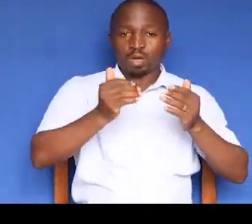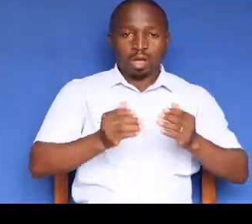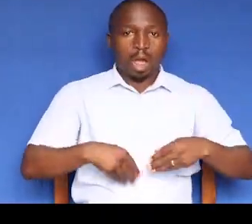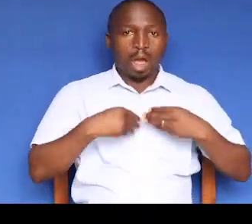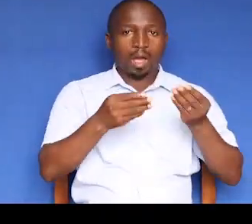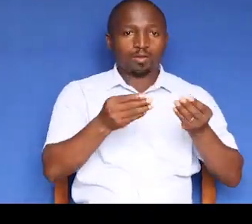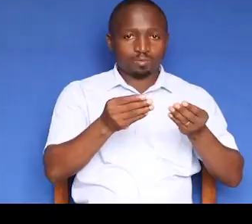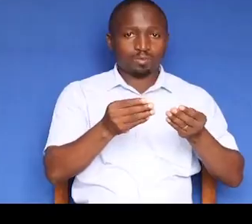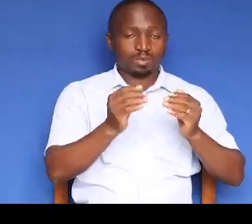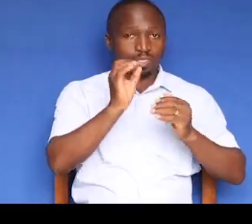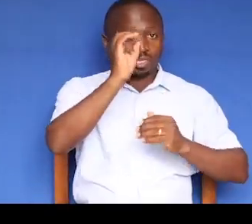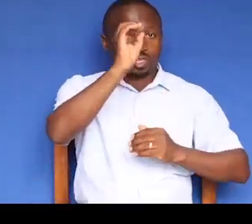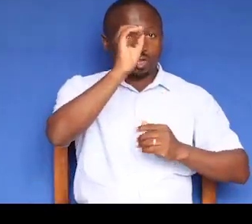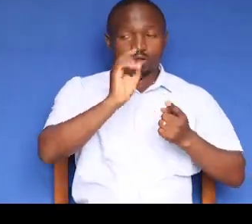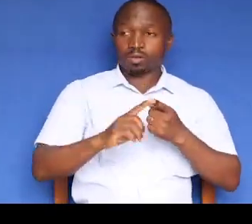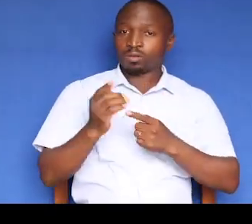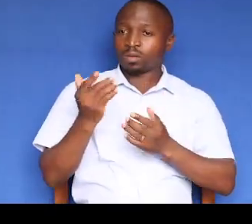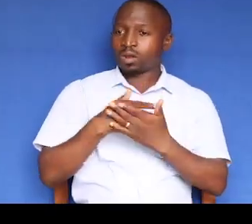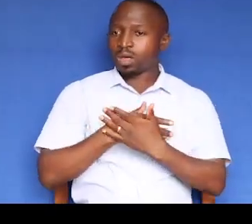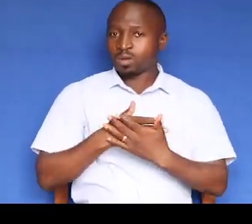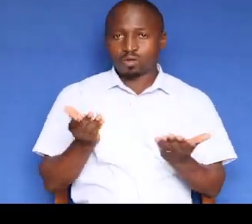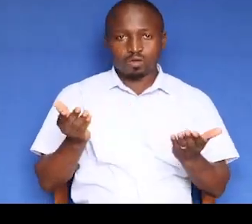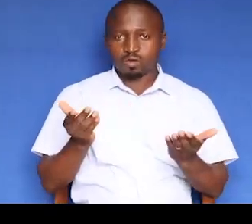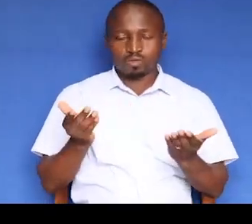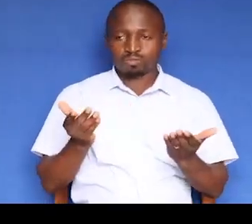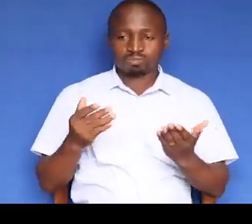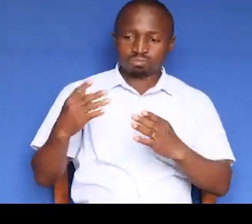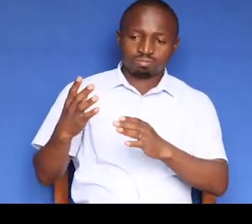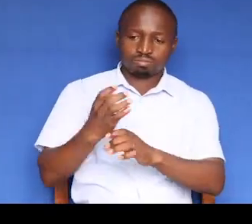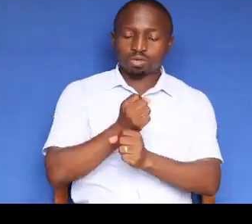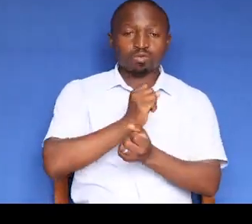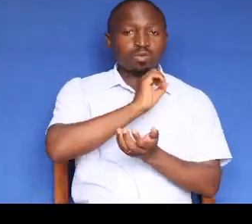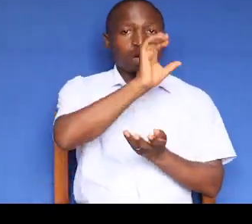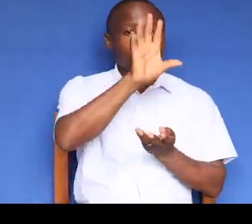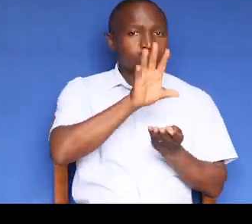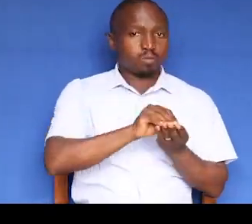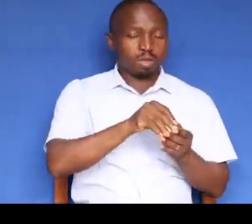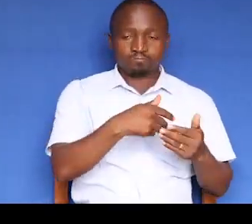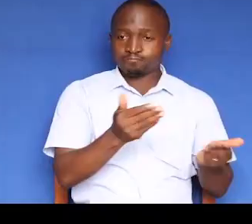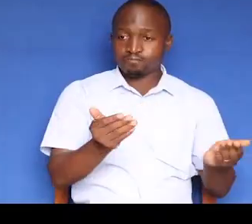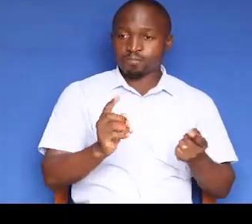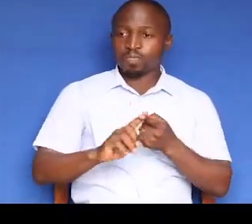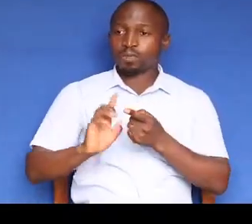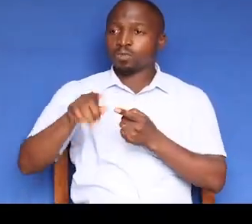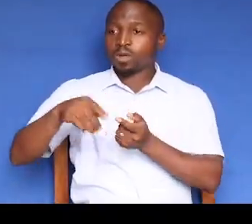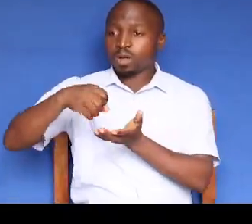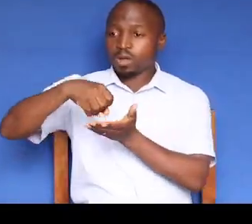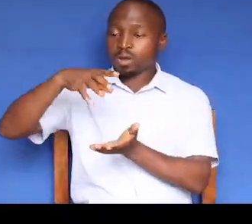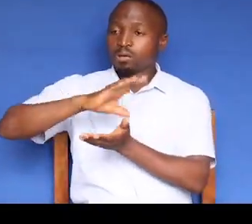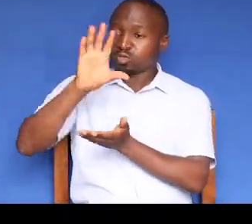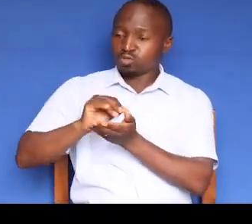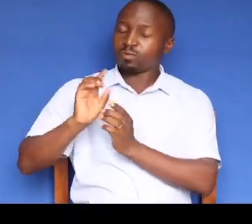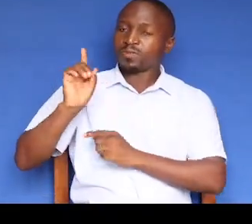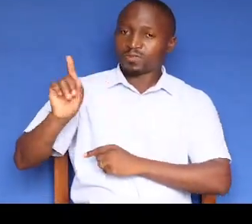output level, there is no total revenue, while we have total cost here. So